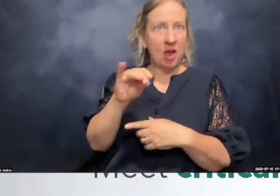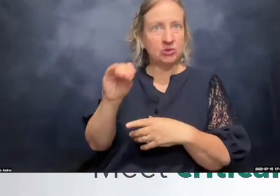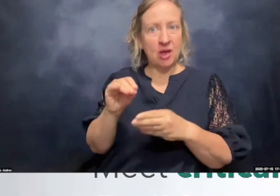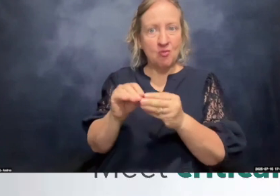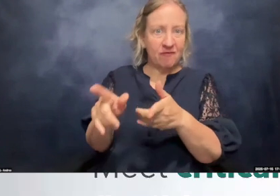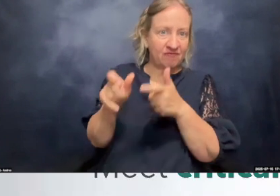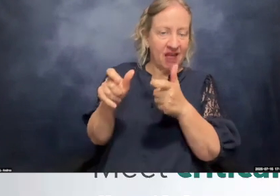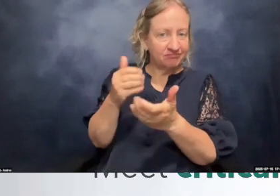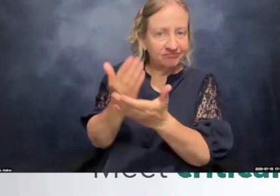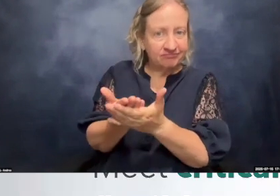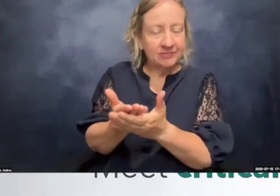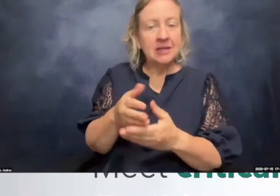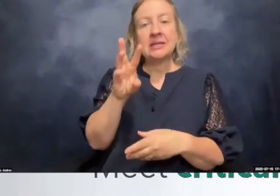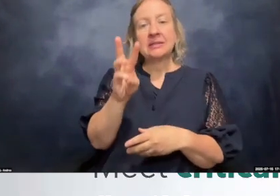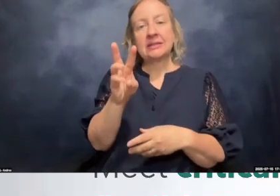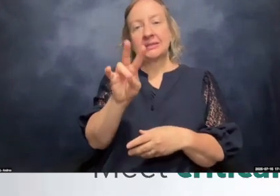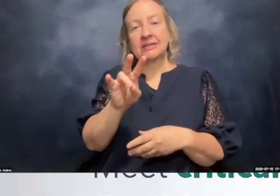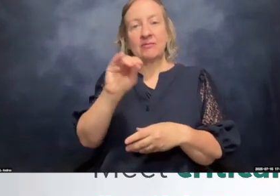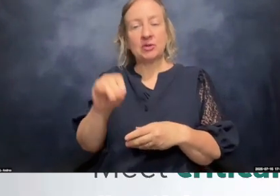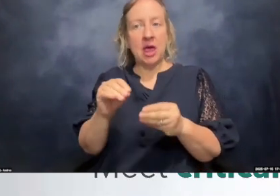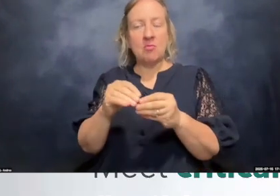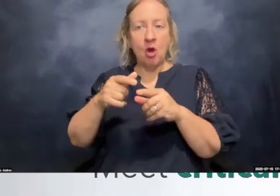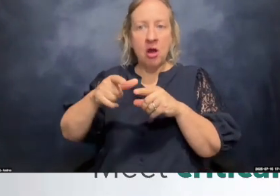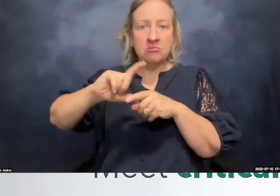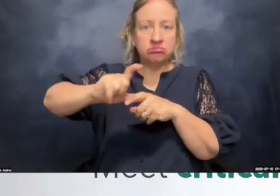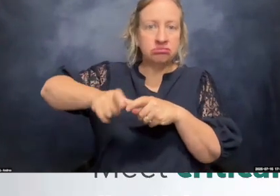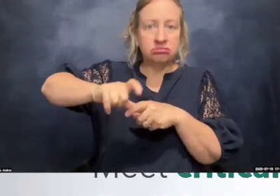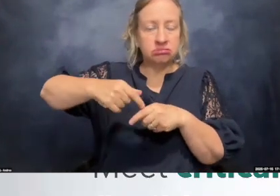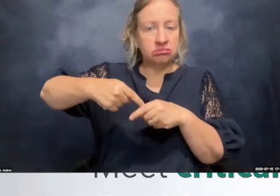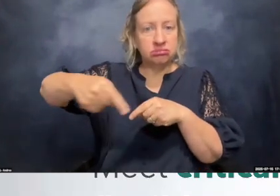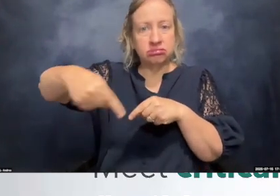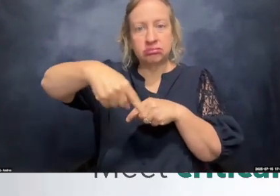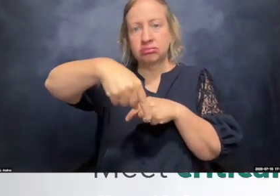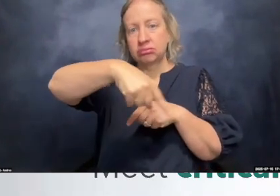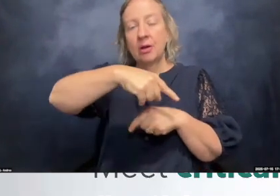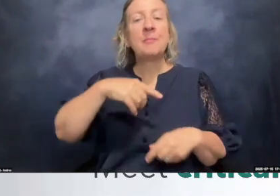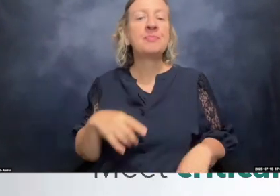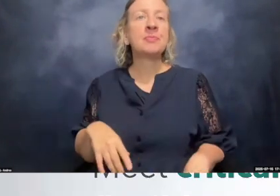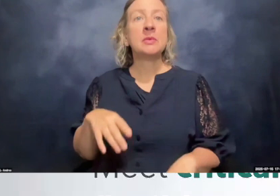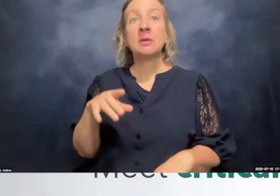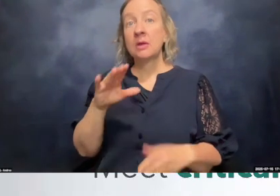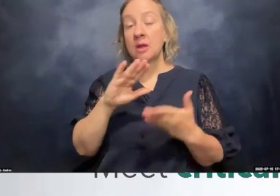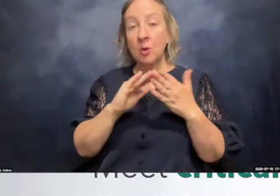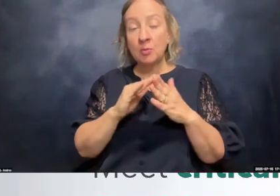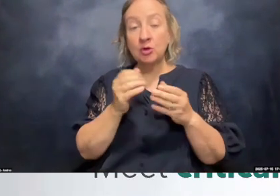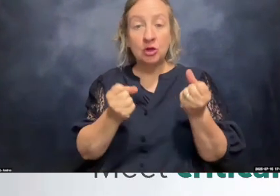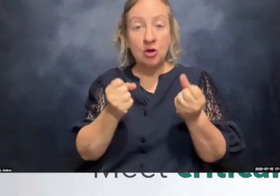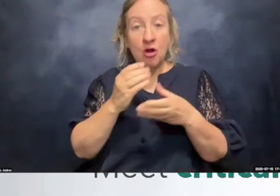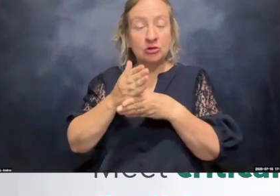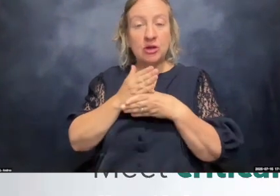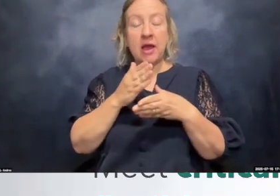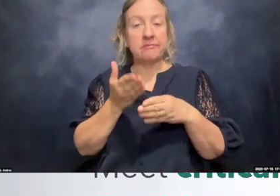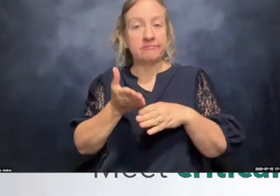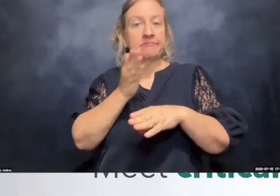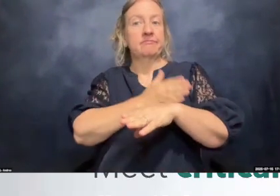and 67% expanded travel range. It also found that Our Community Car Share had increased access to schools